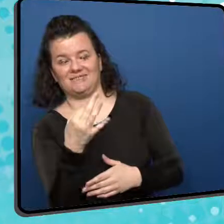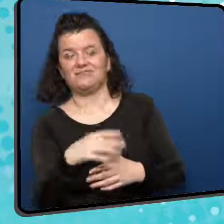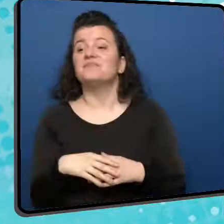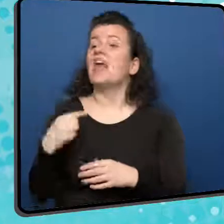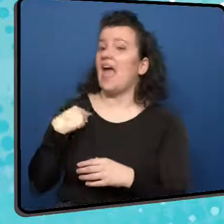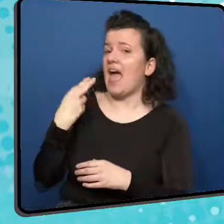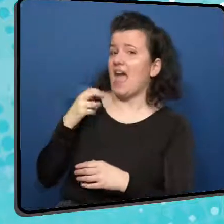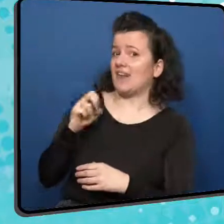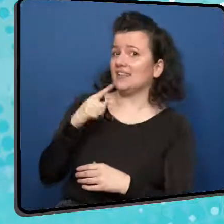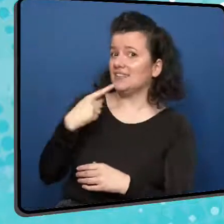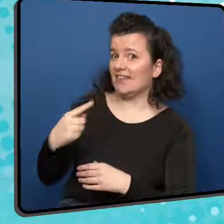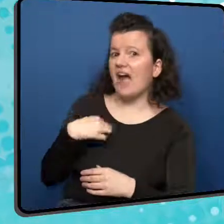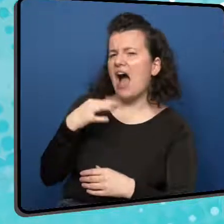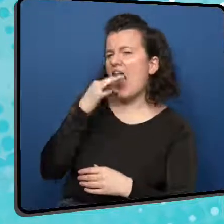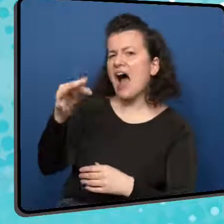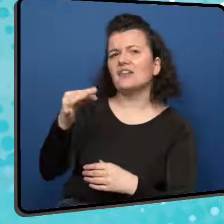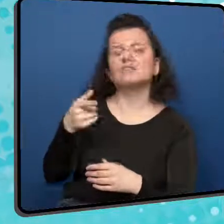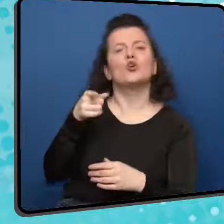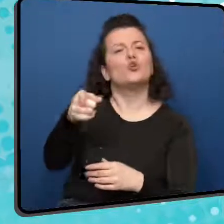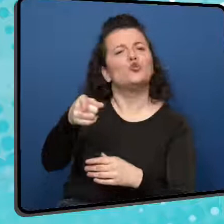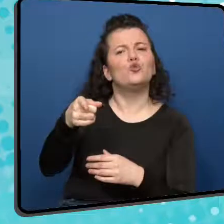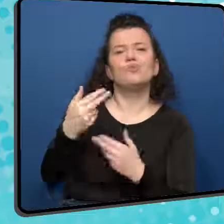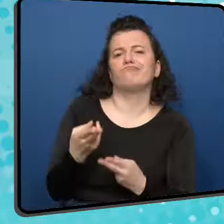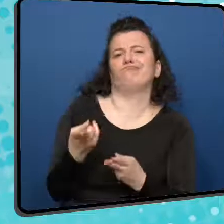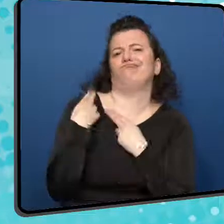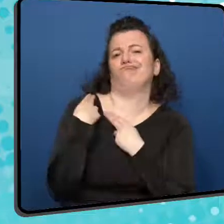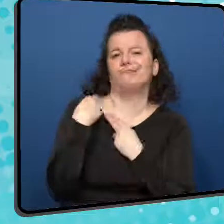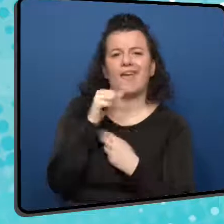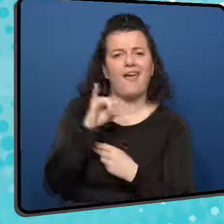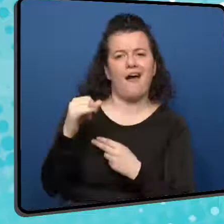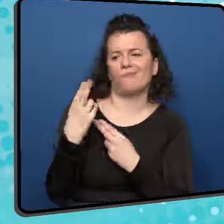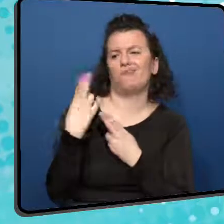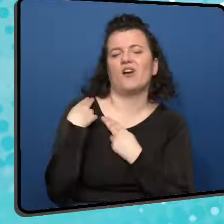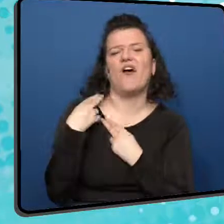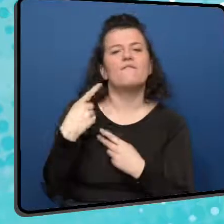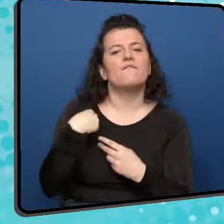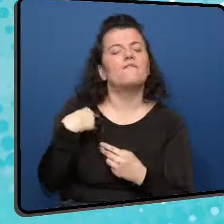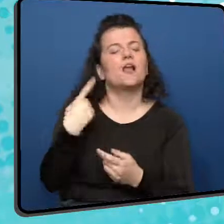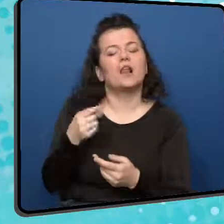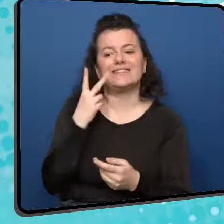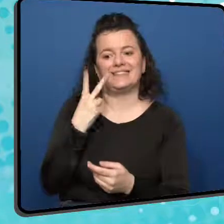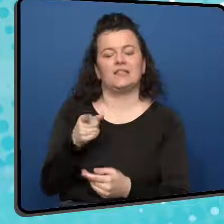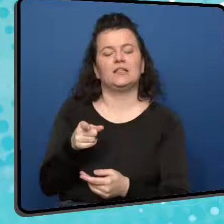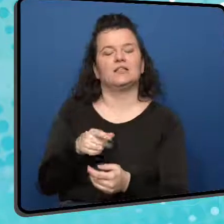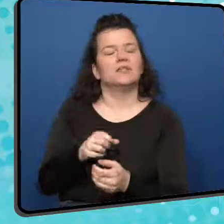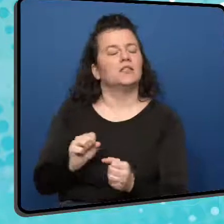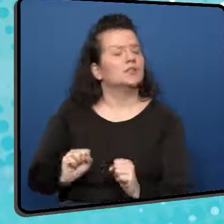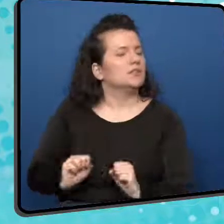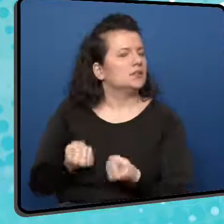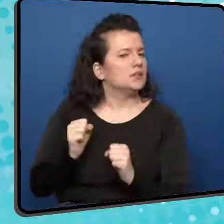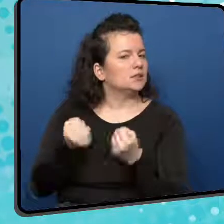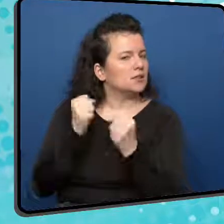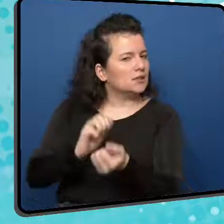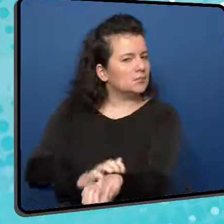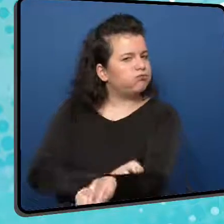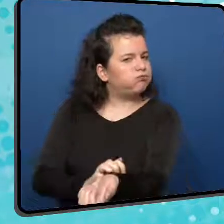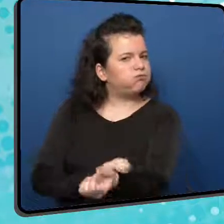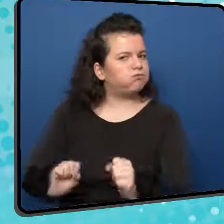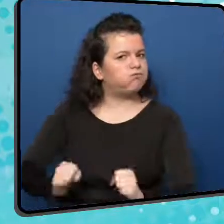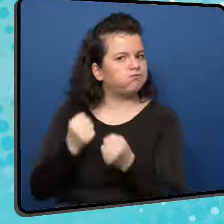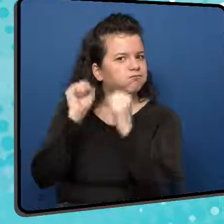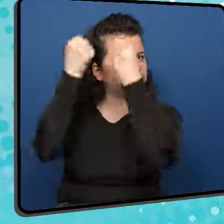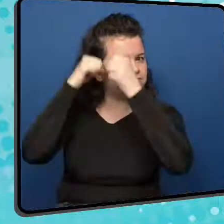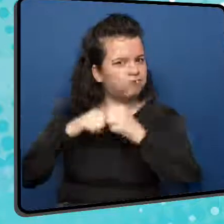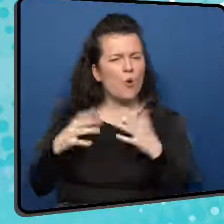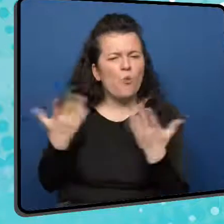most annoying thing about your role in the AI field? Oh, that's such a good question.